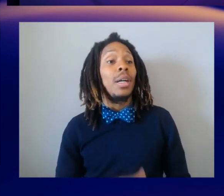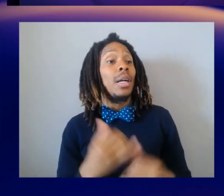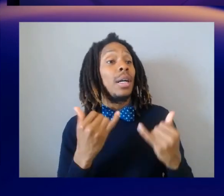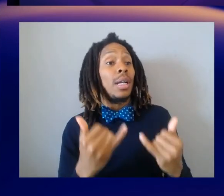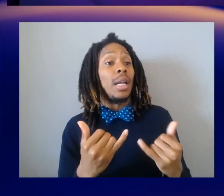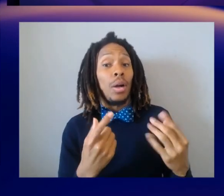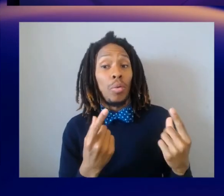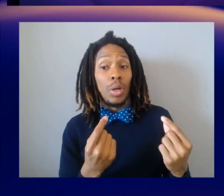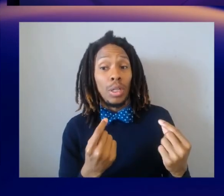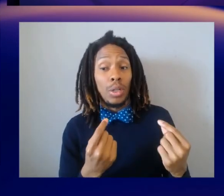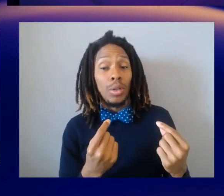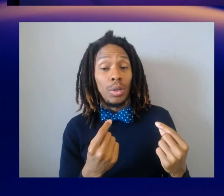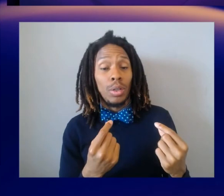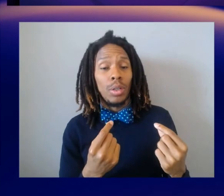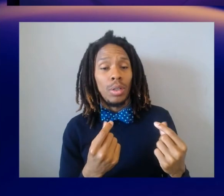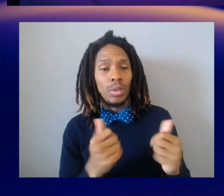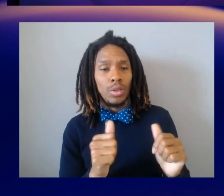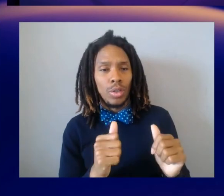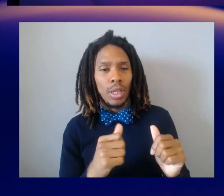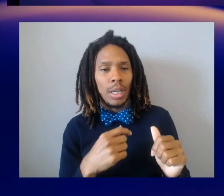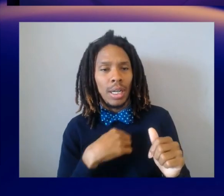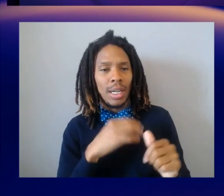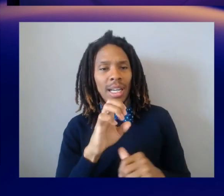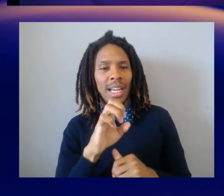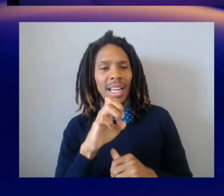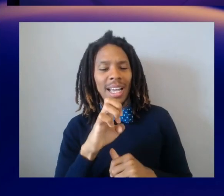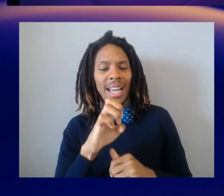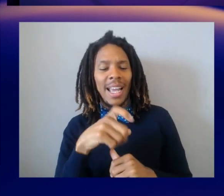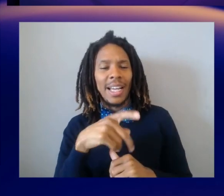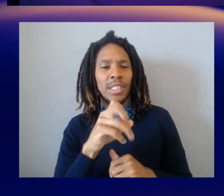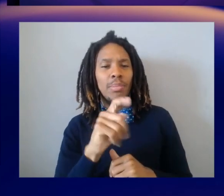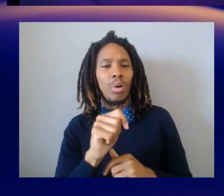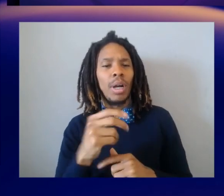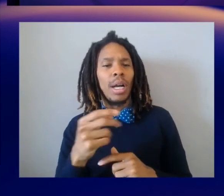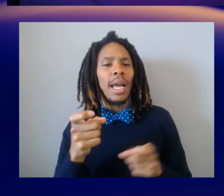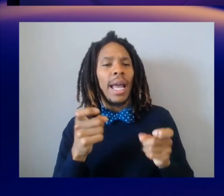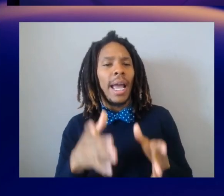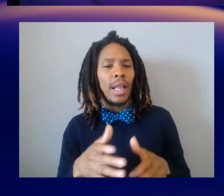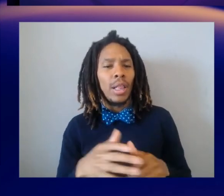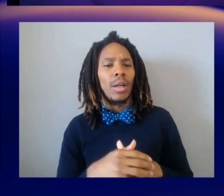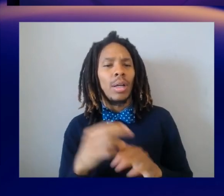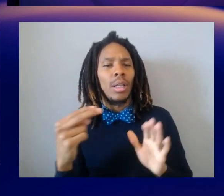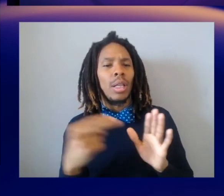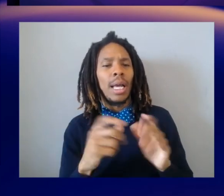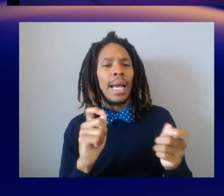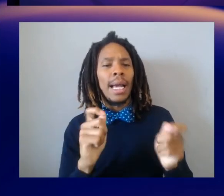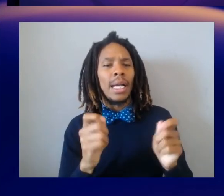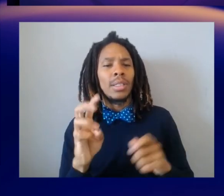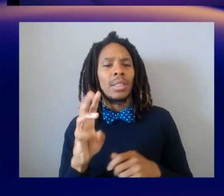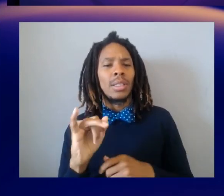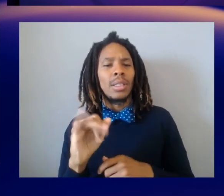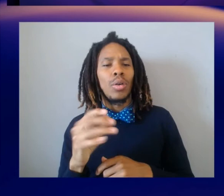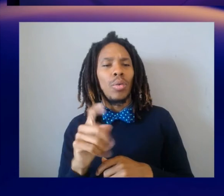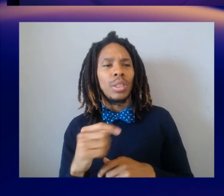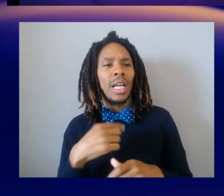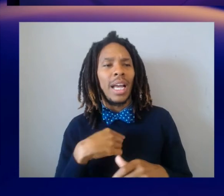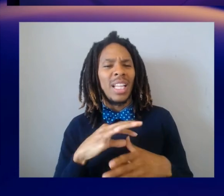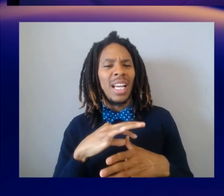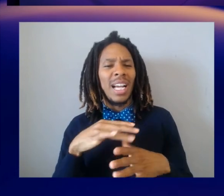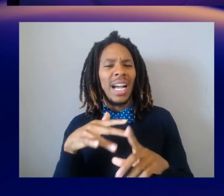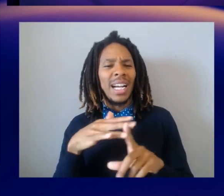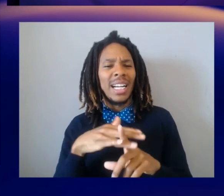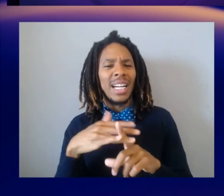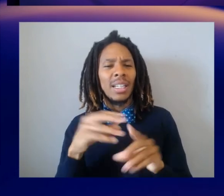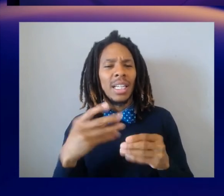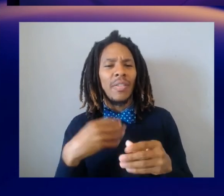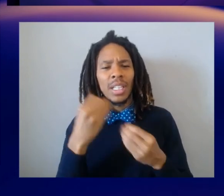is try our exports handler here, and let's take a look at our custom widget. So we have our widget context, which gives us information about the time